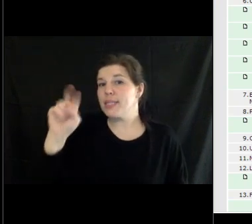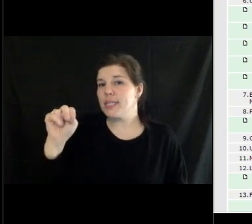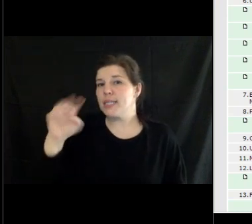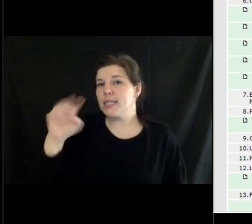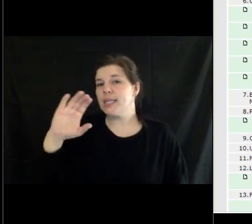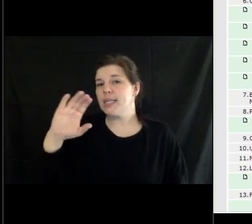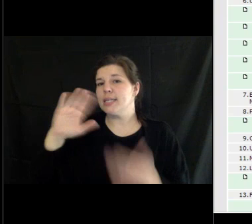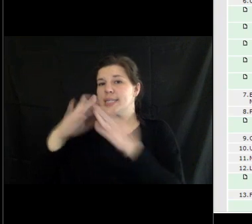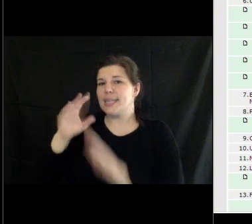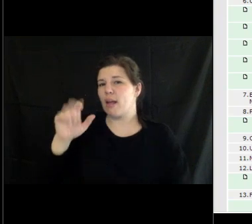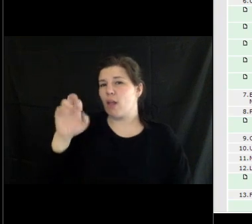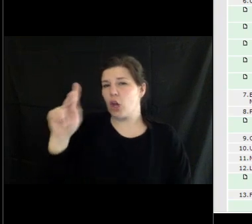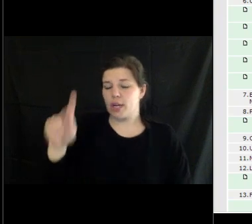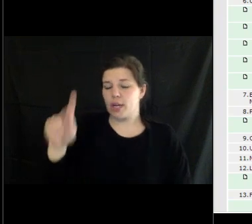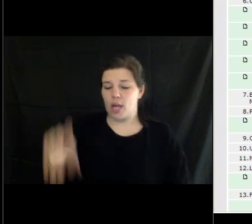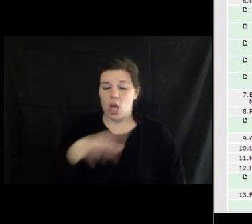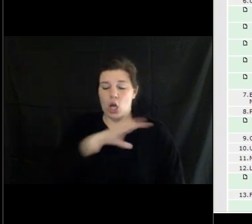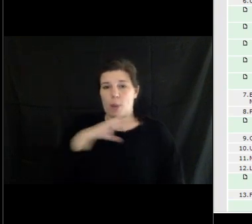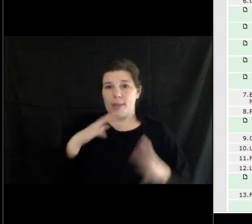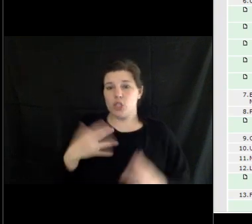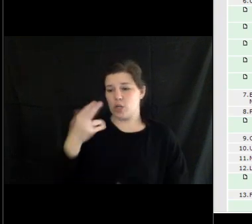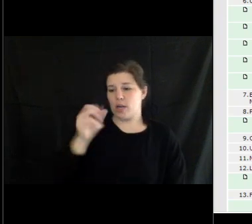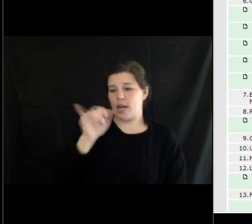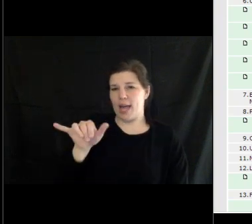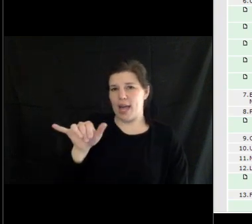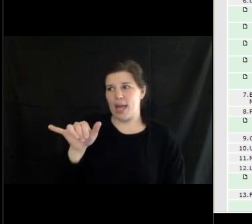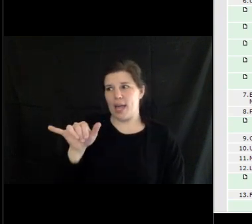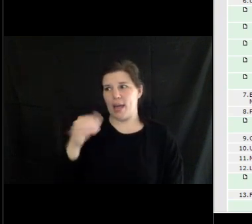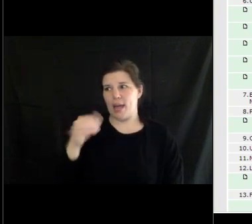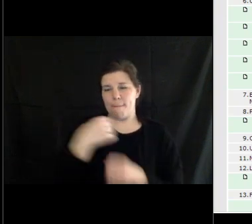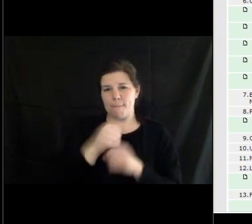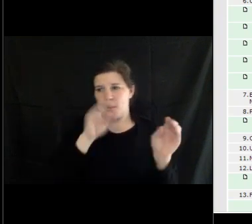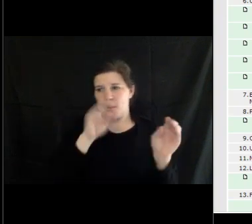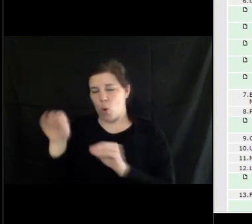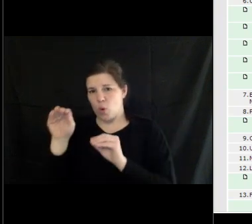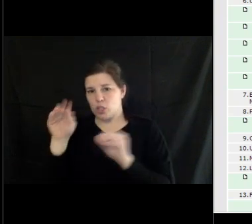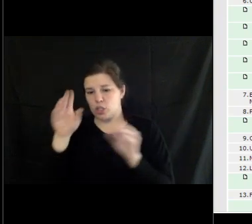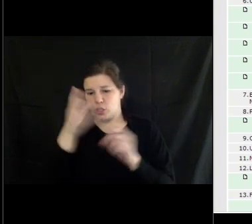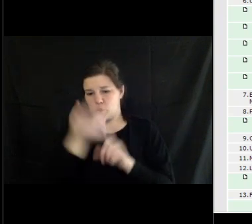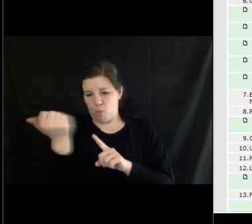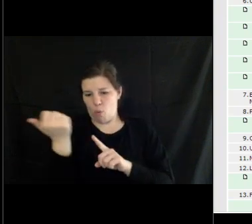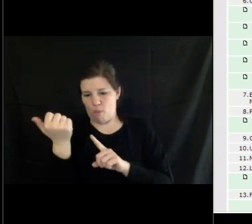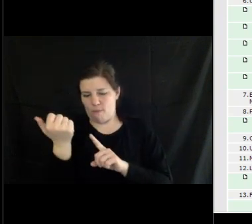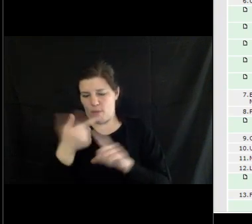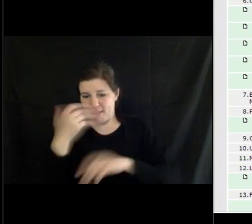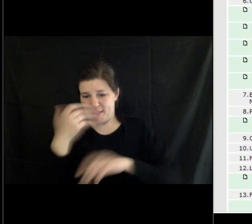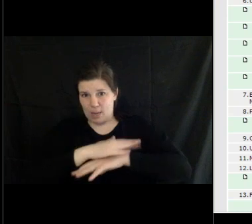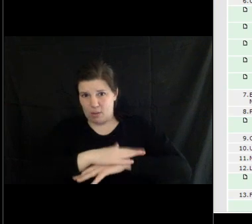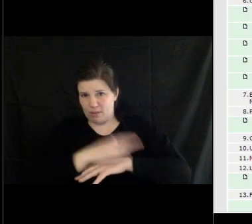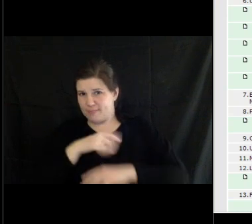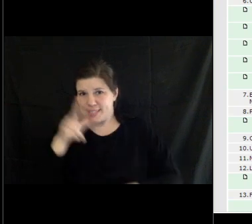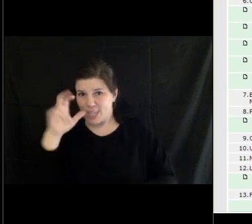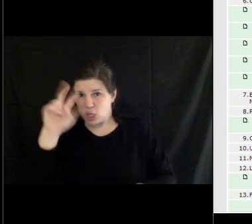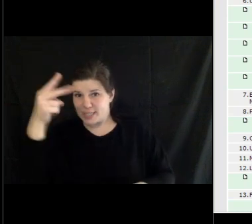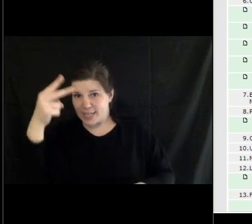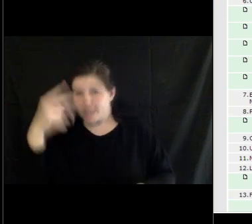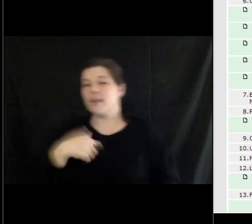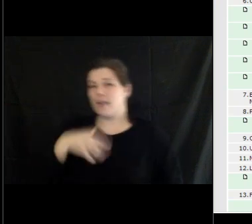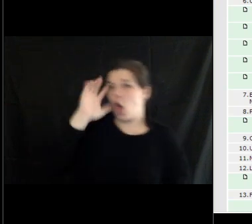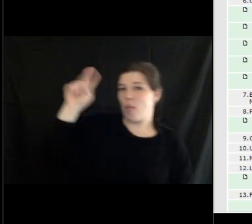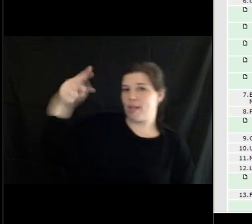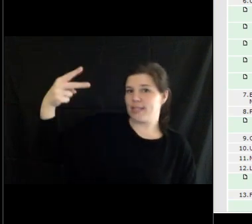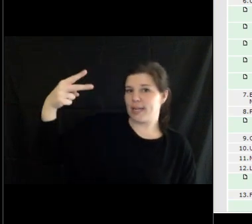made a motion to remove this item from the table. I didn't hear a second. I'll go ahead and second that. We have a motion and a second